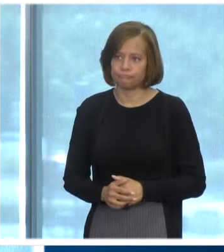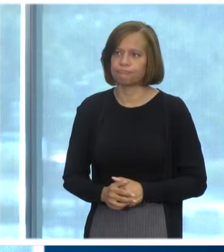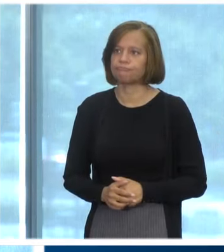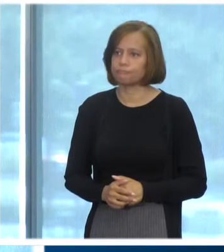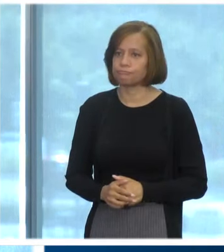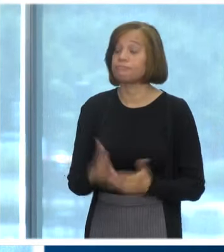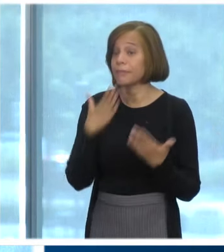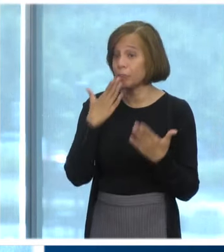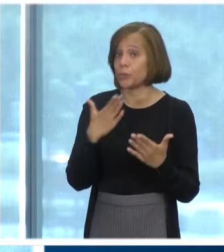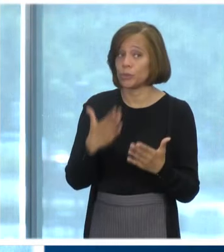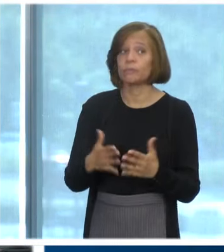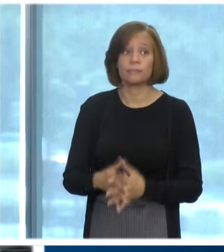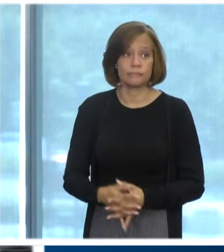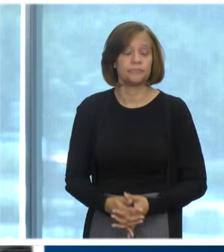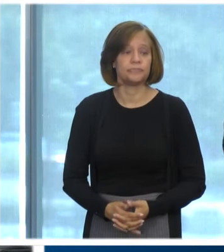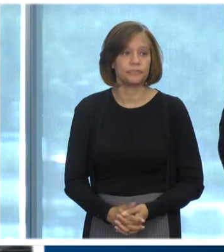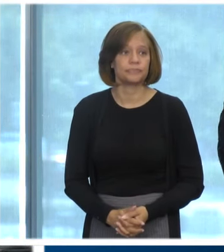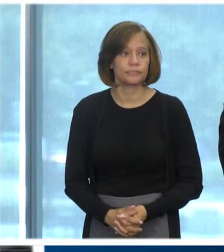Thank you.